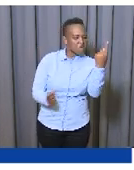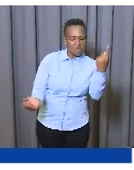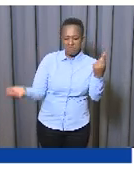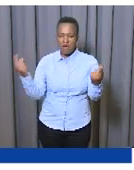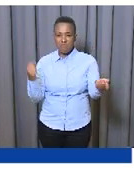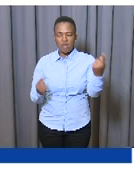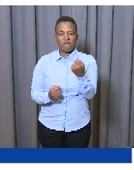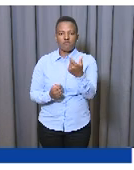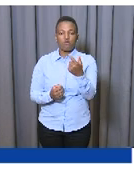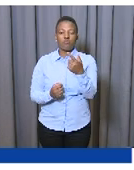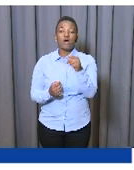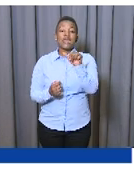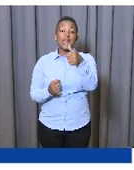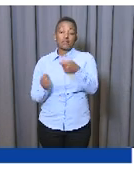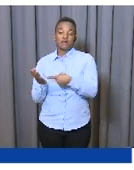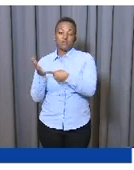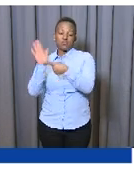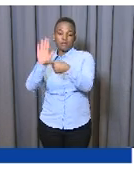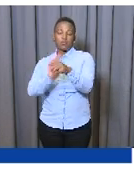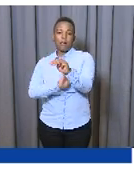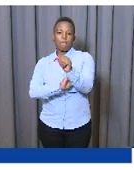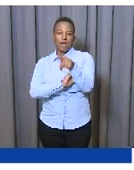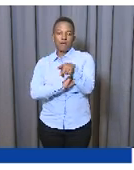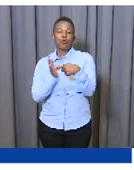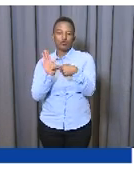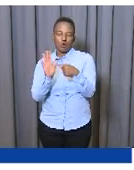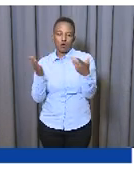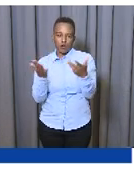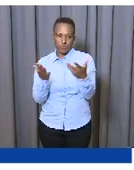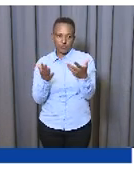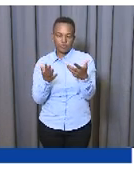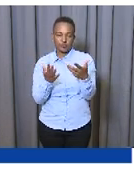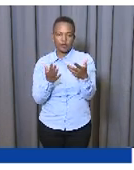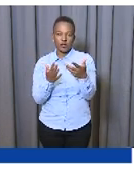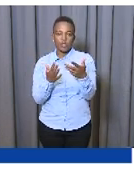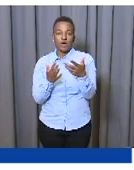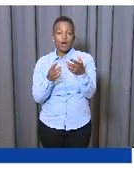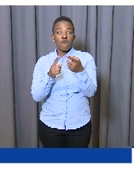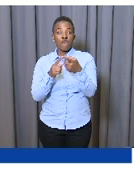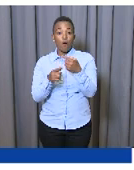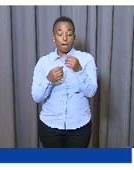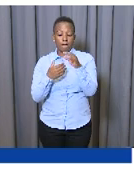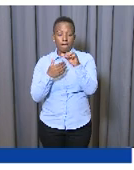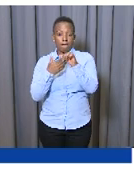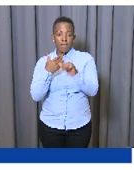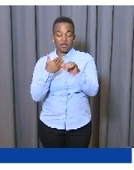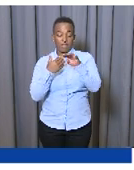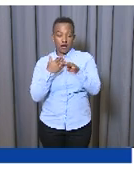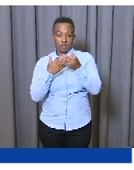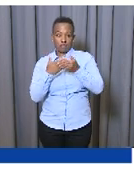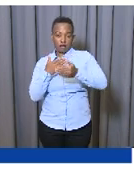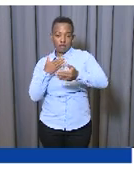the next map what has happened since April. So